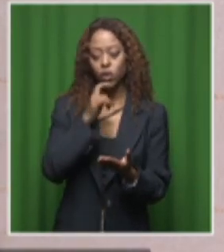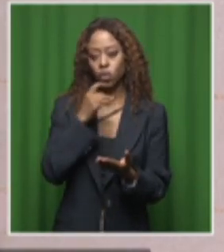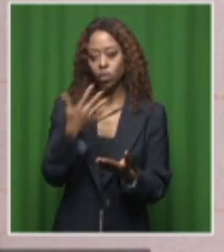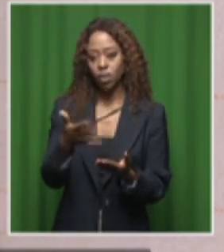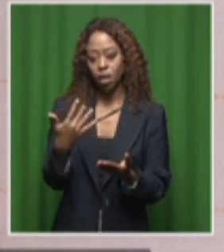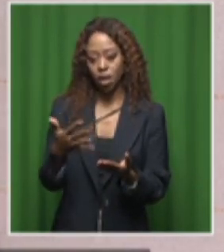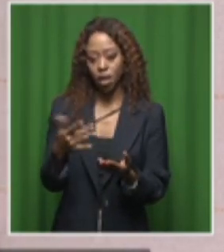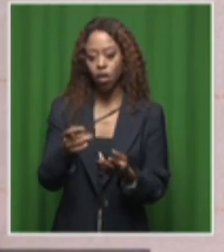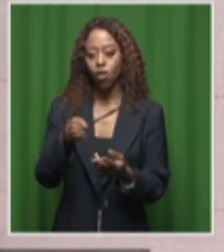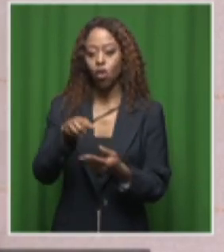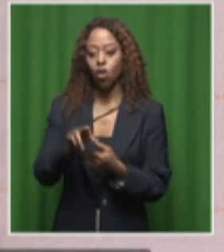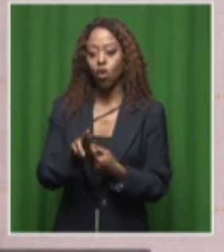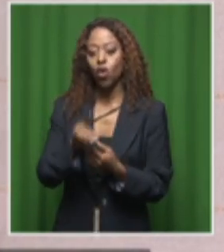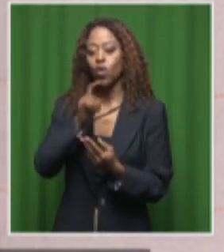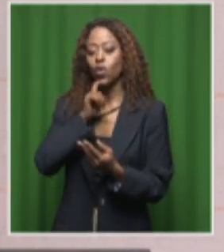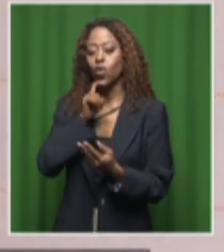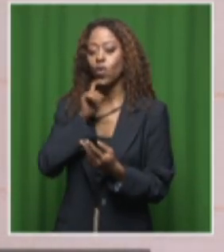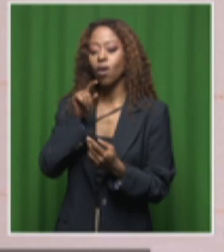through a canvas backing.